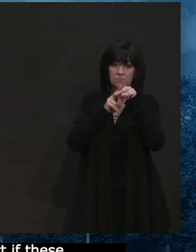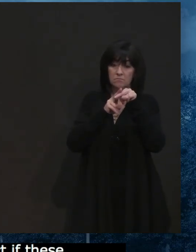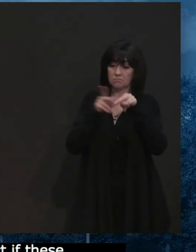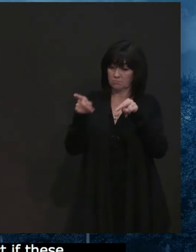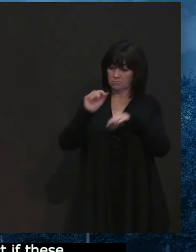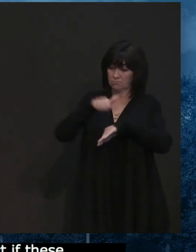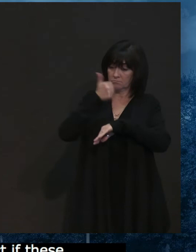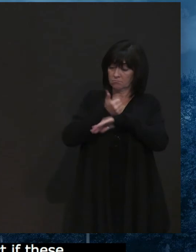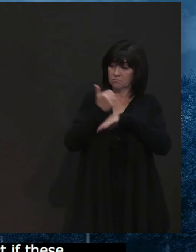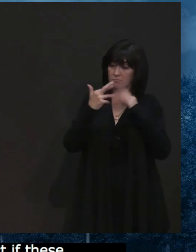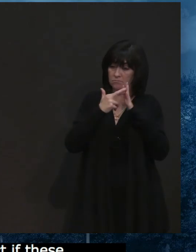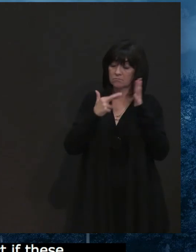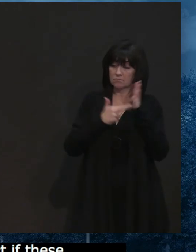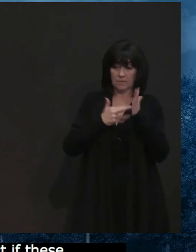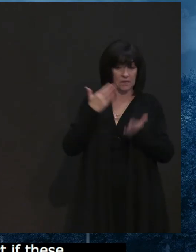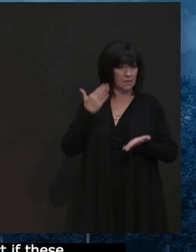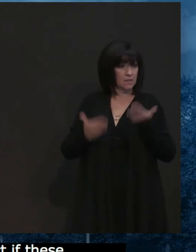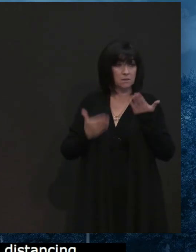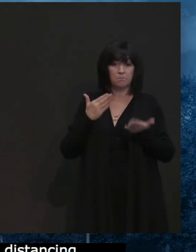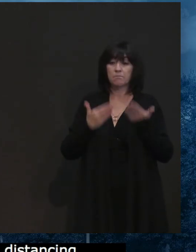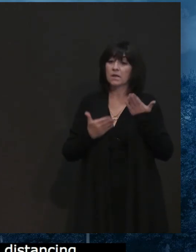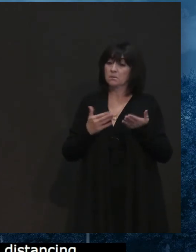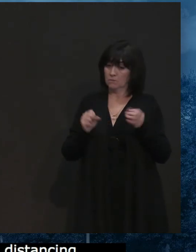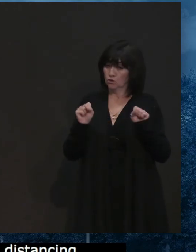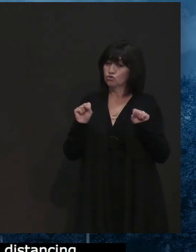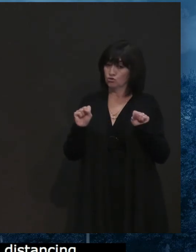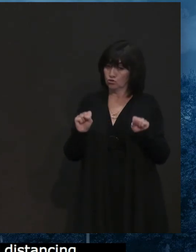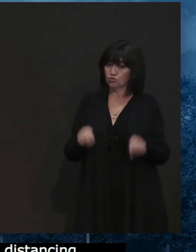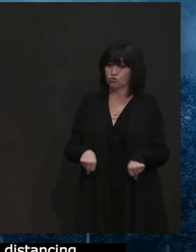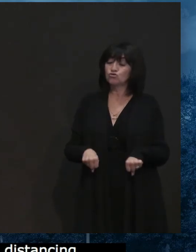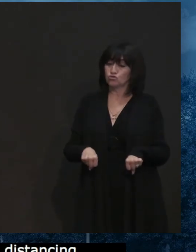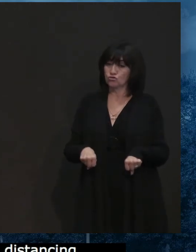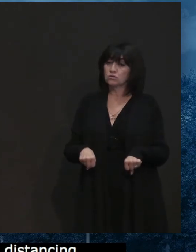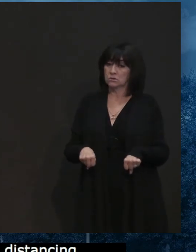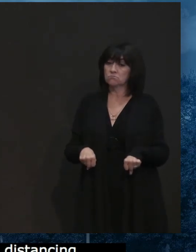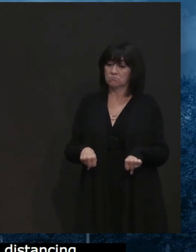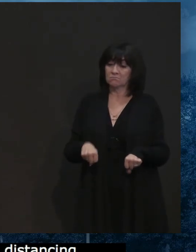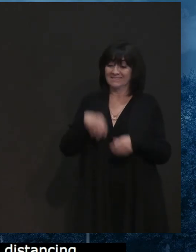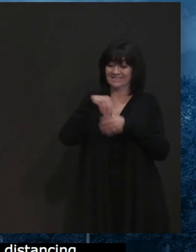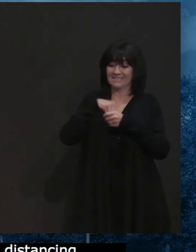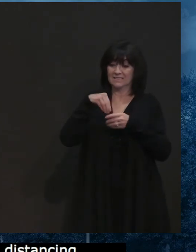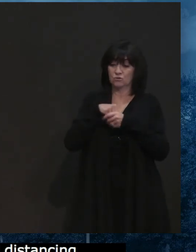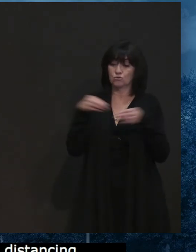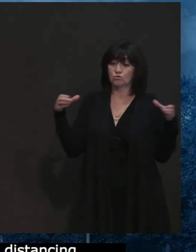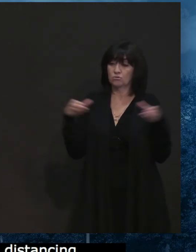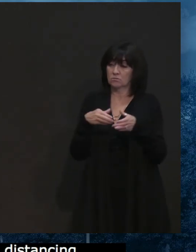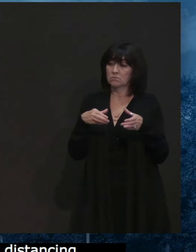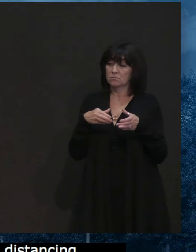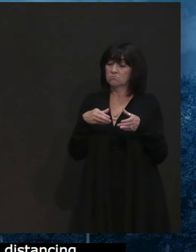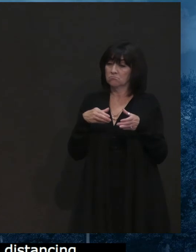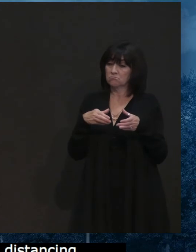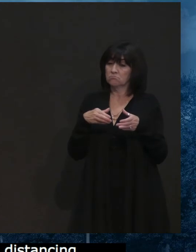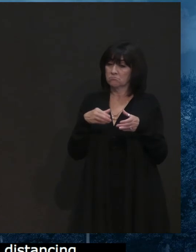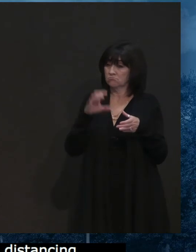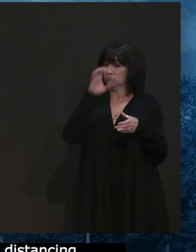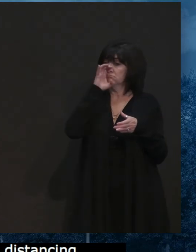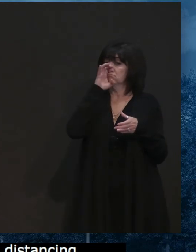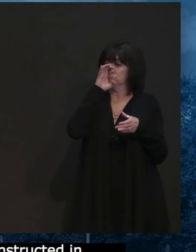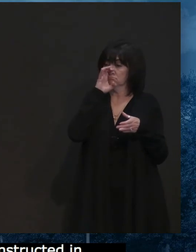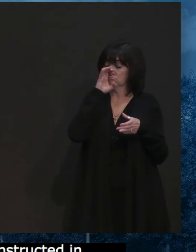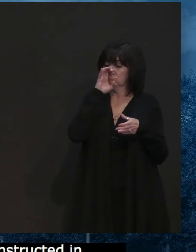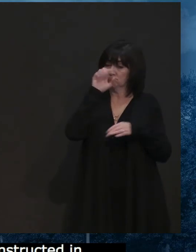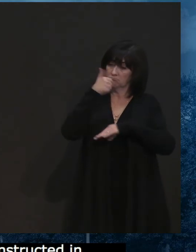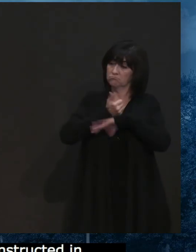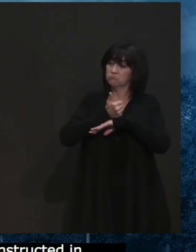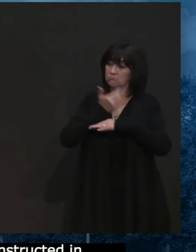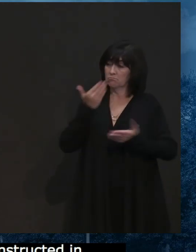forward, that indoor gatherings could somehow be restricted in some way this winter? We might have to do something that